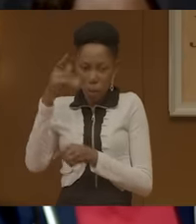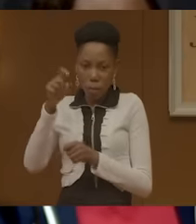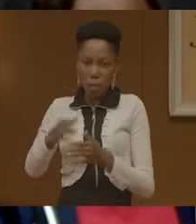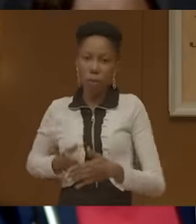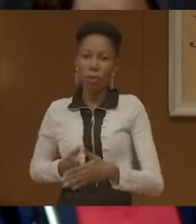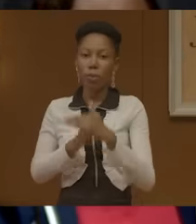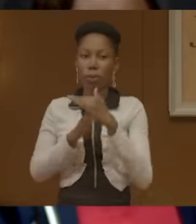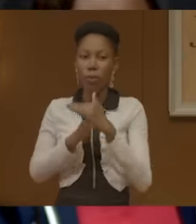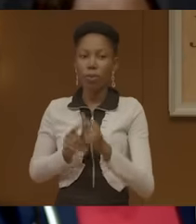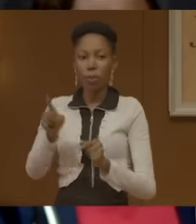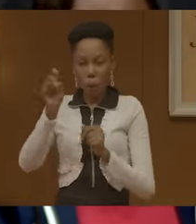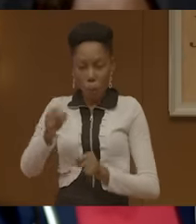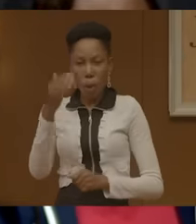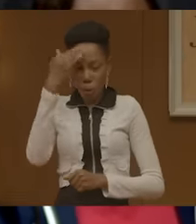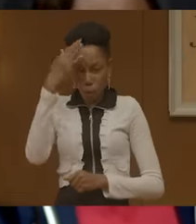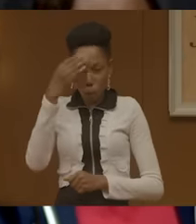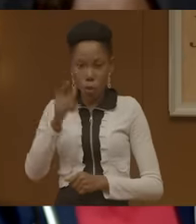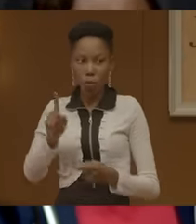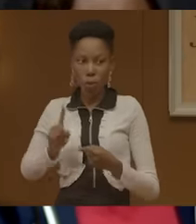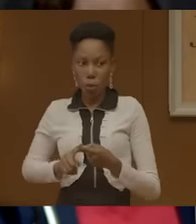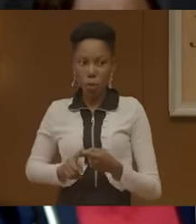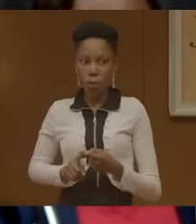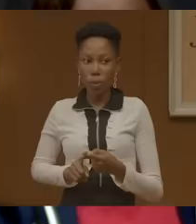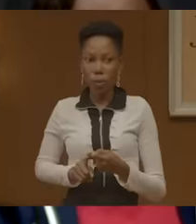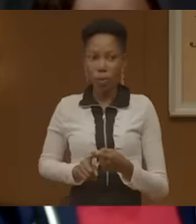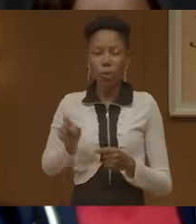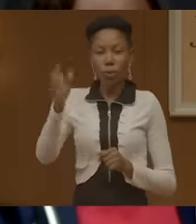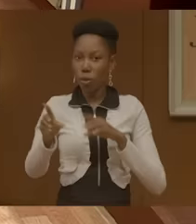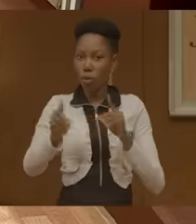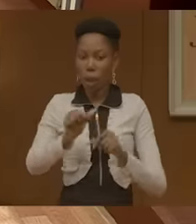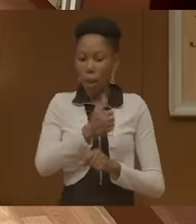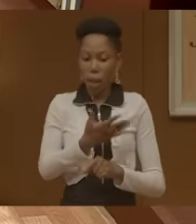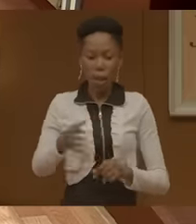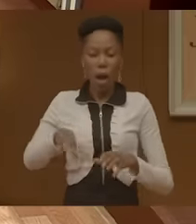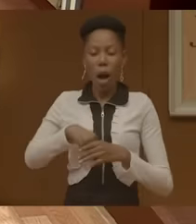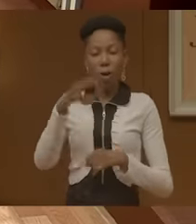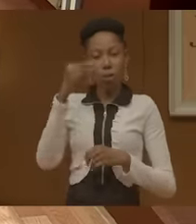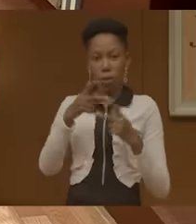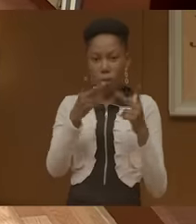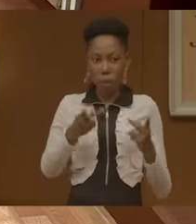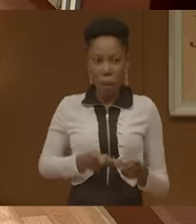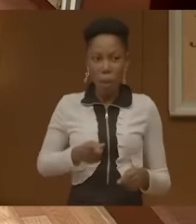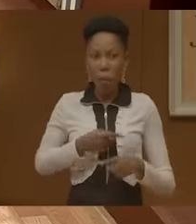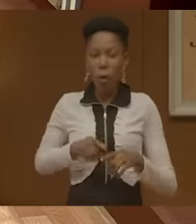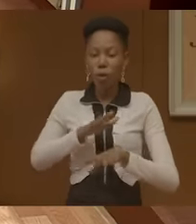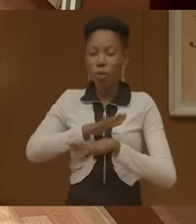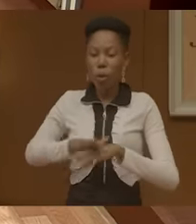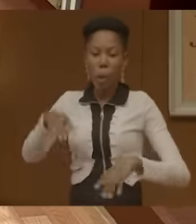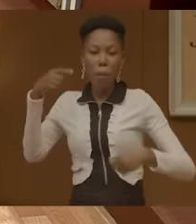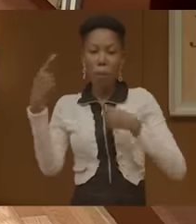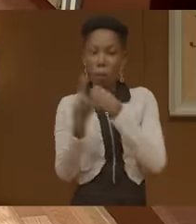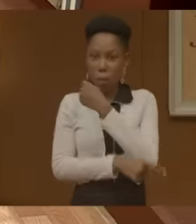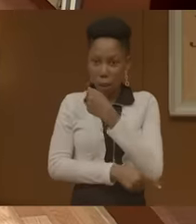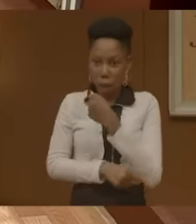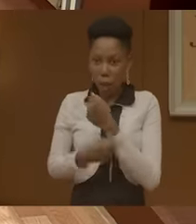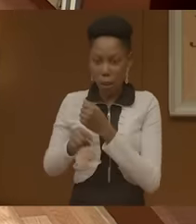saying? You have to scold him. That's the role the two of you have. But you see, you can't beat a child to the point that the child